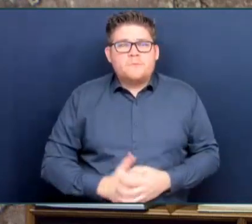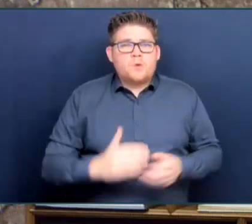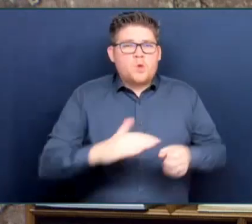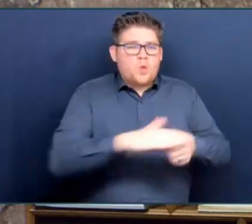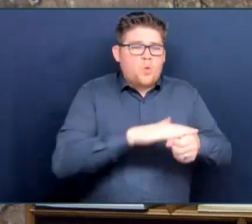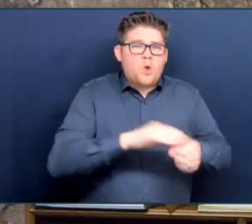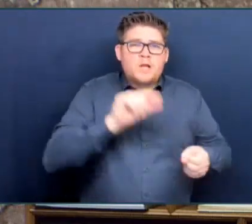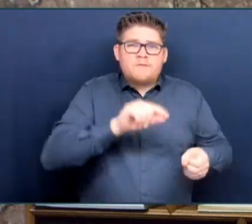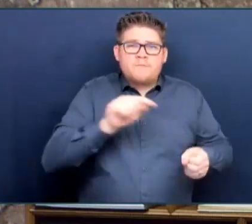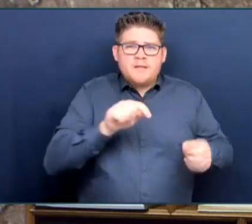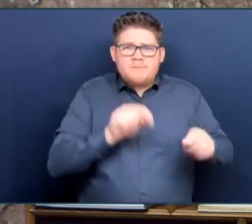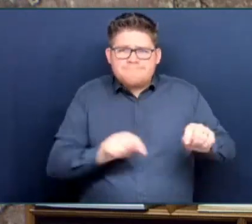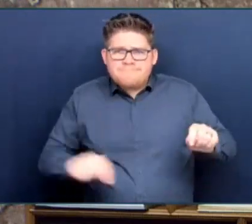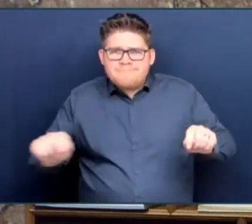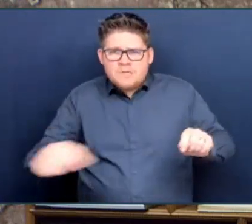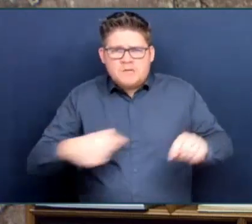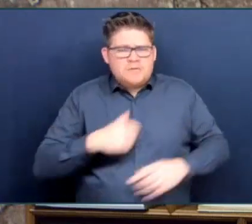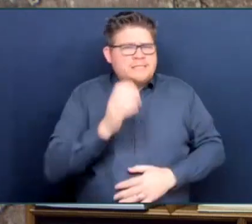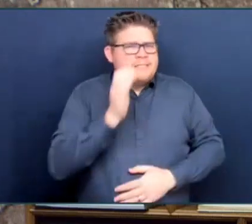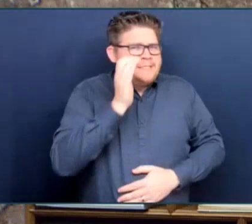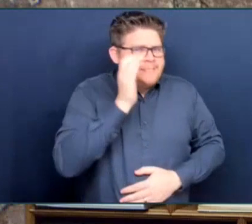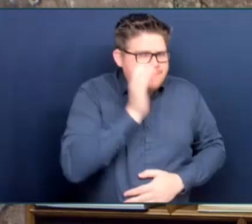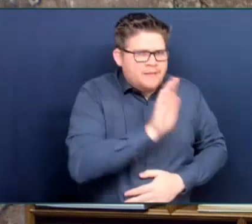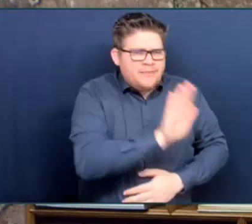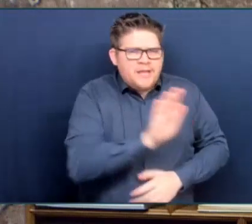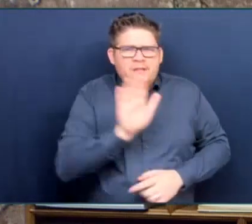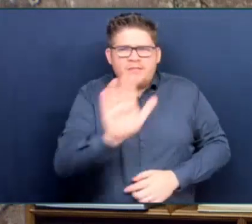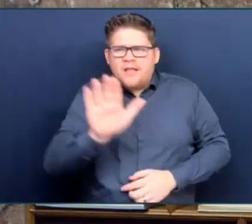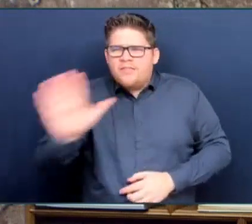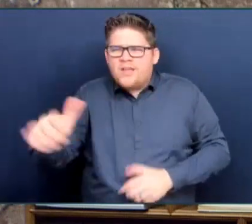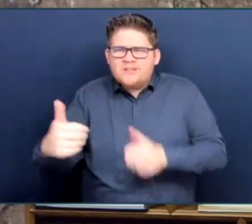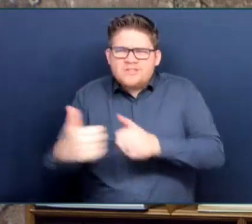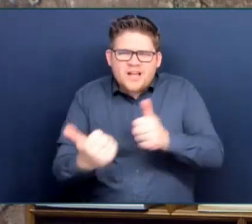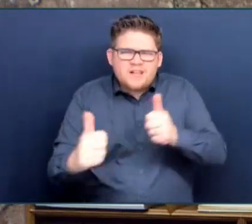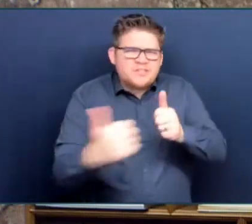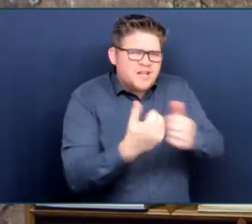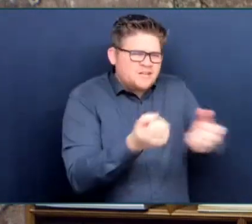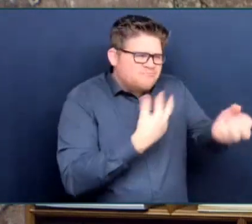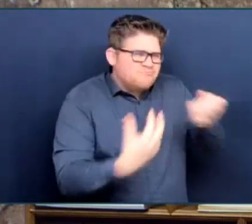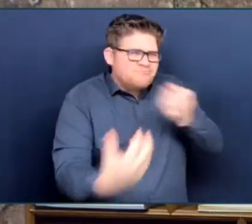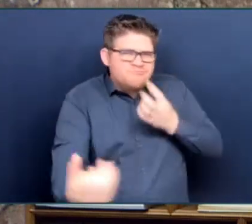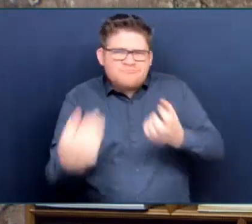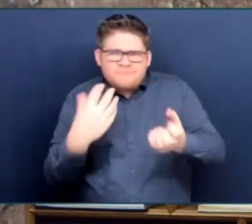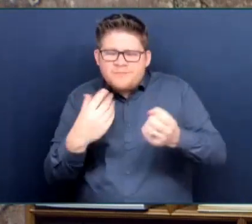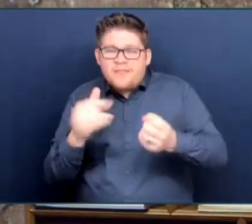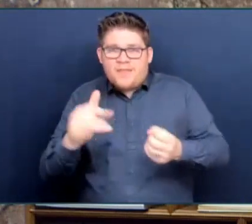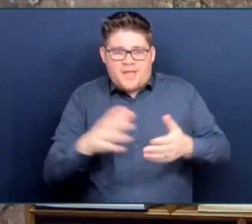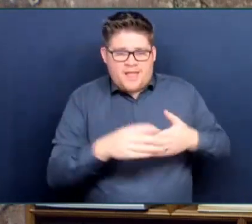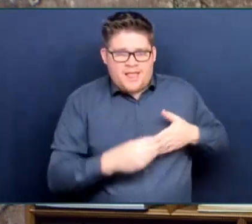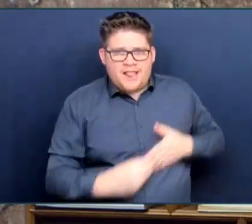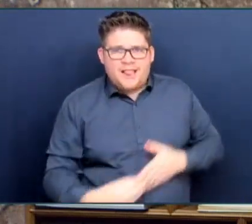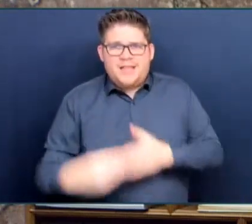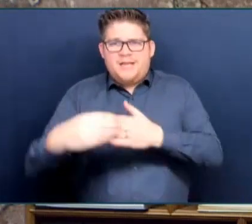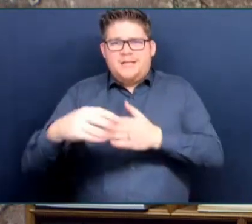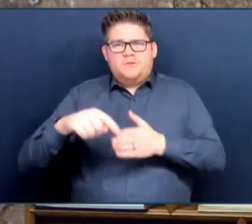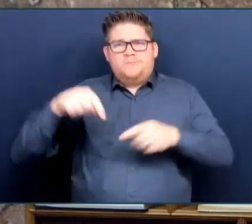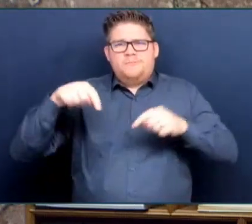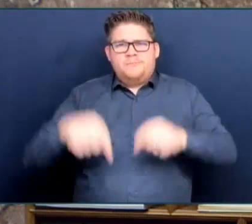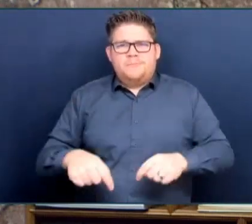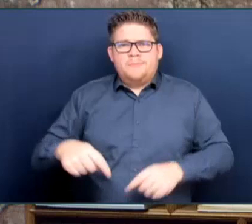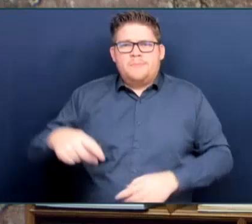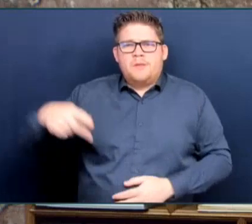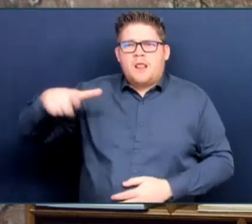communities. That led to the Lepard-Butler report, and it led to initiatives which were being implemented, Honourable Speaker, already, and new ones being